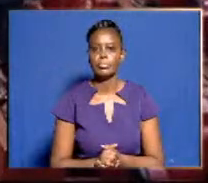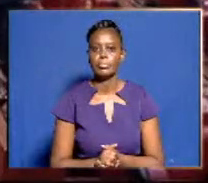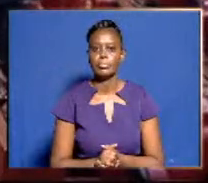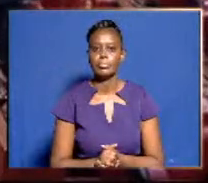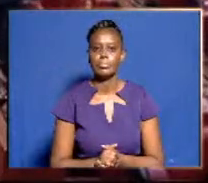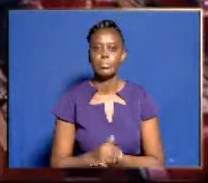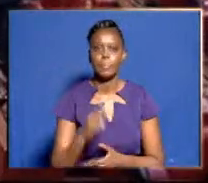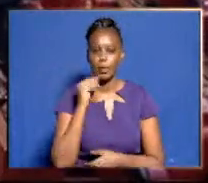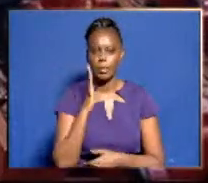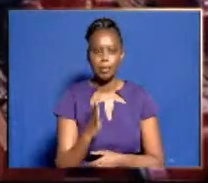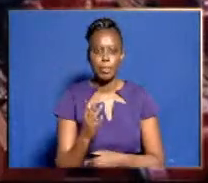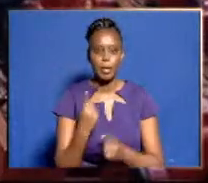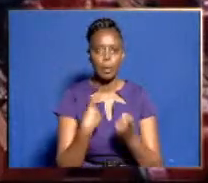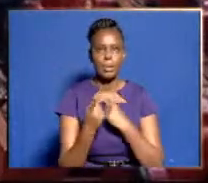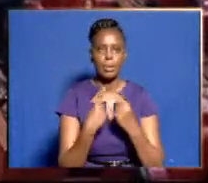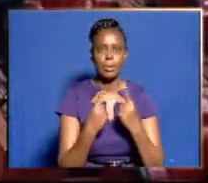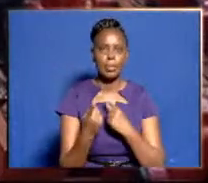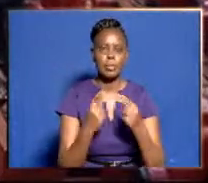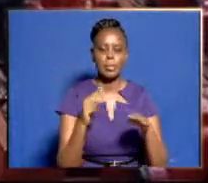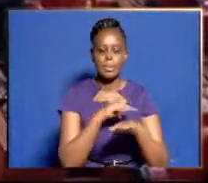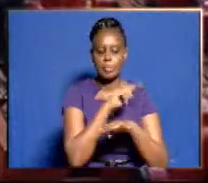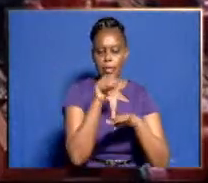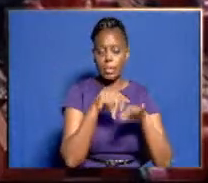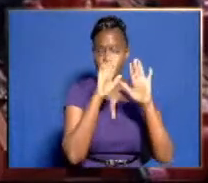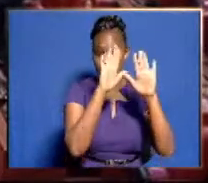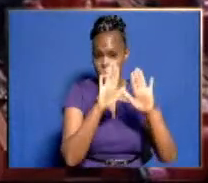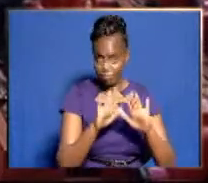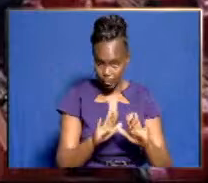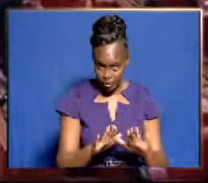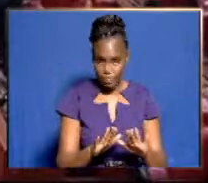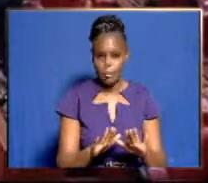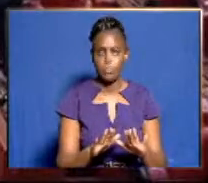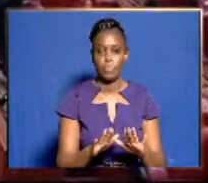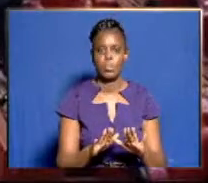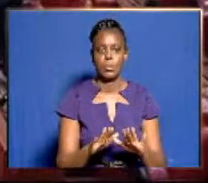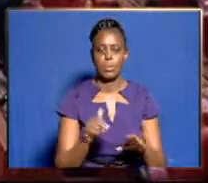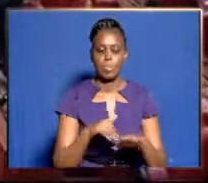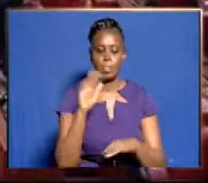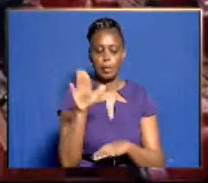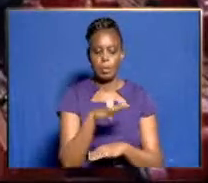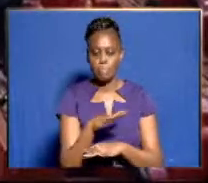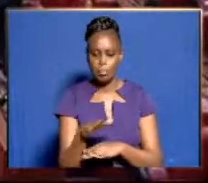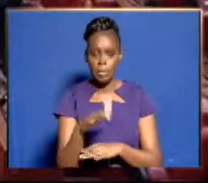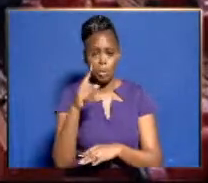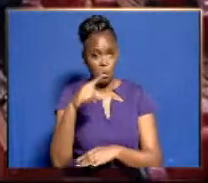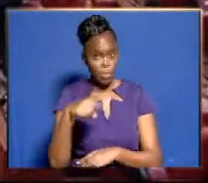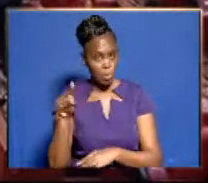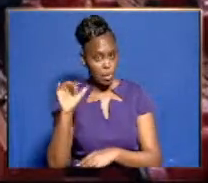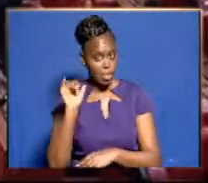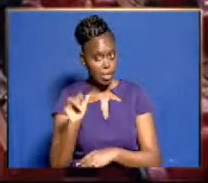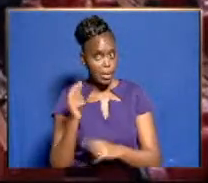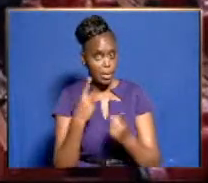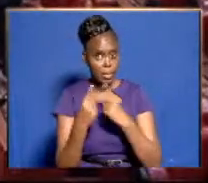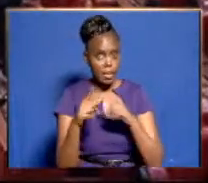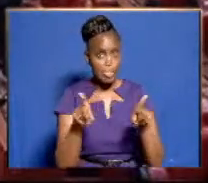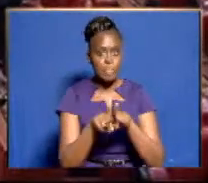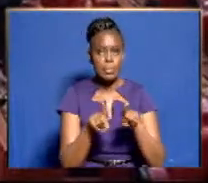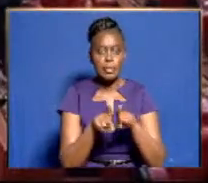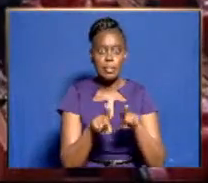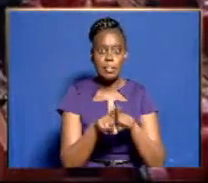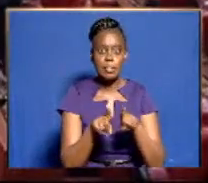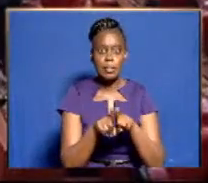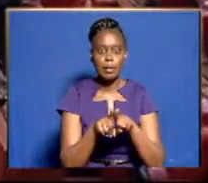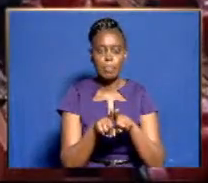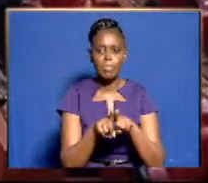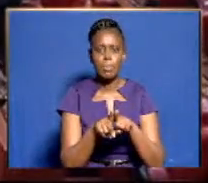Mr. Speaker, we are discussing a matter of national importance as we are in this House. Is it in order that we are discussing the same when we don't have the